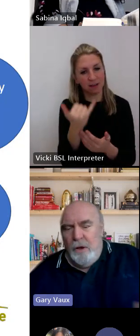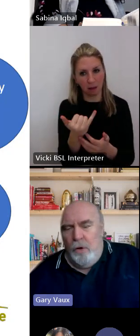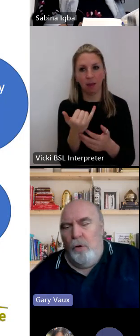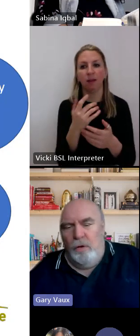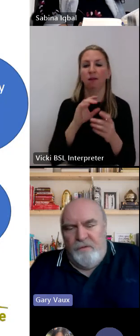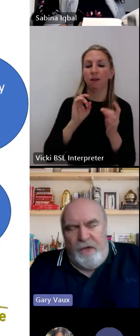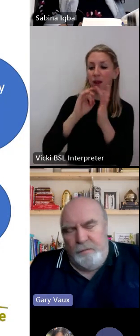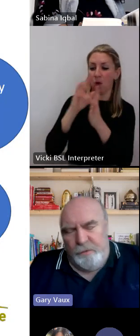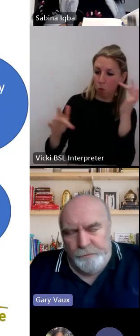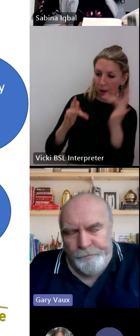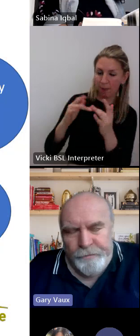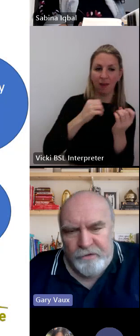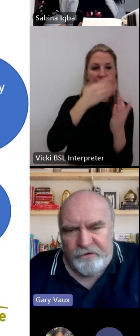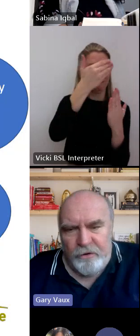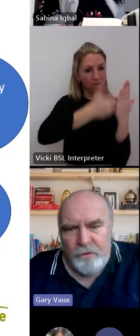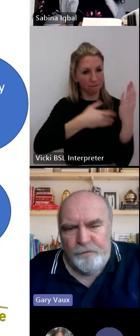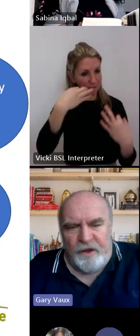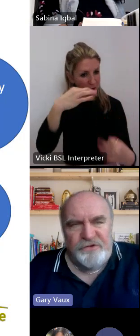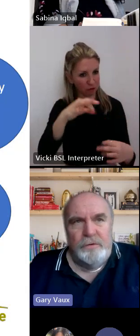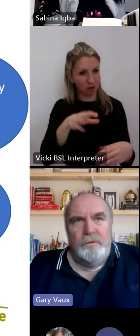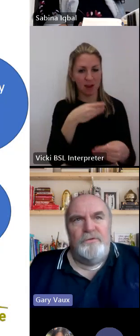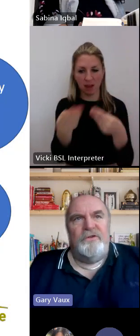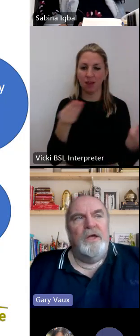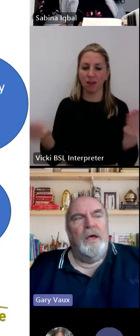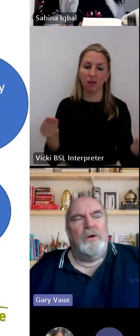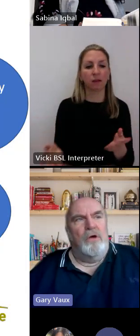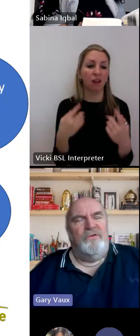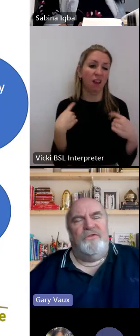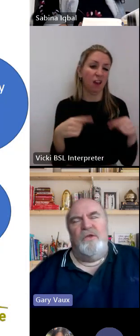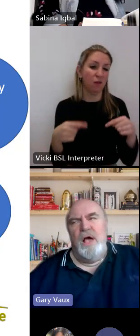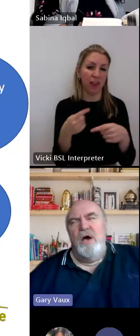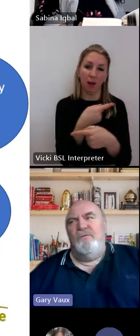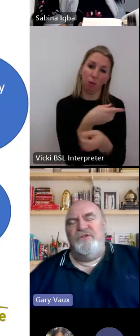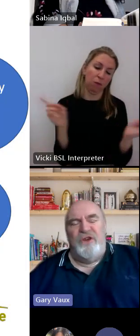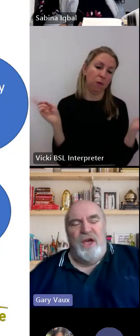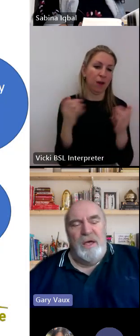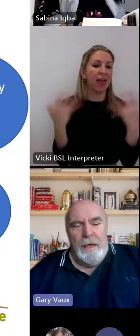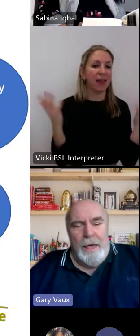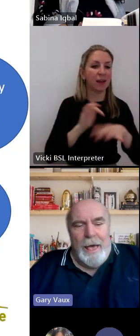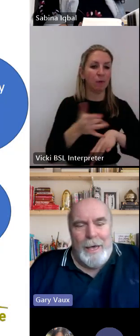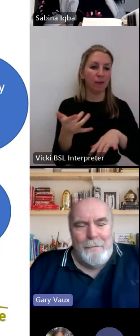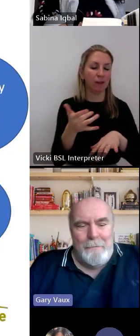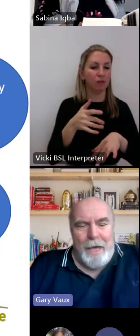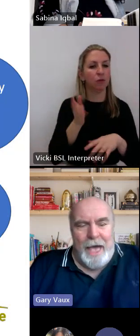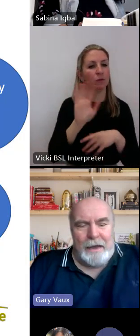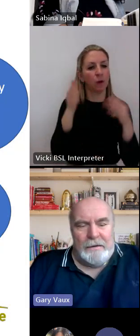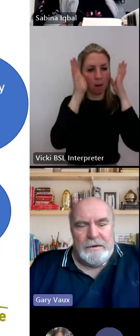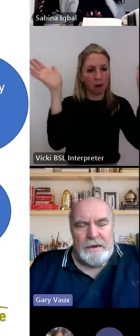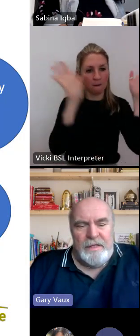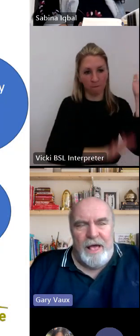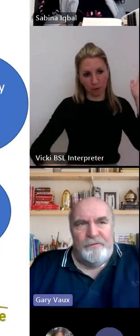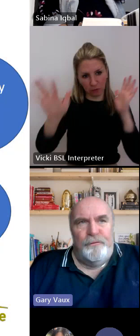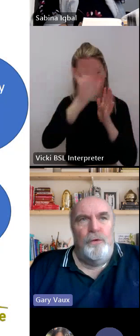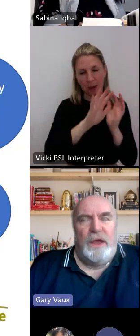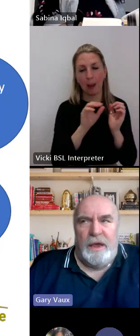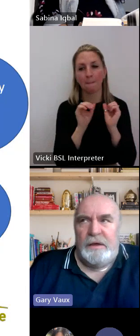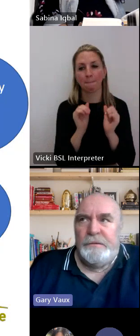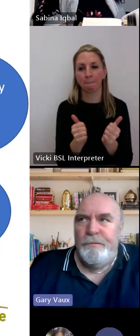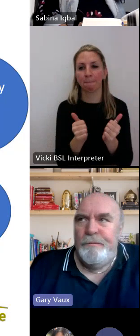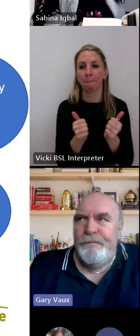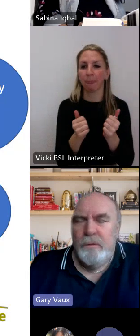sheets, all available to professionals across Hertfordshire. And in the last